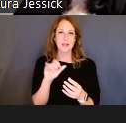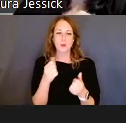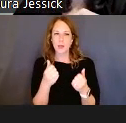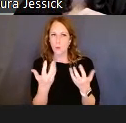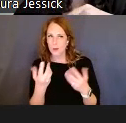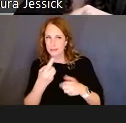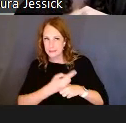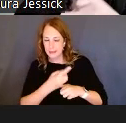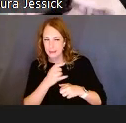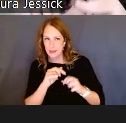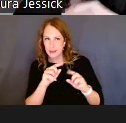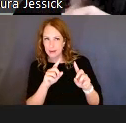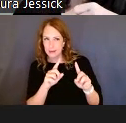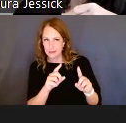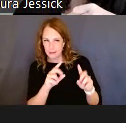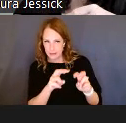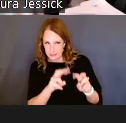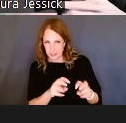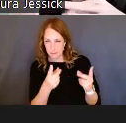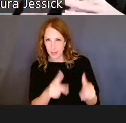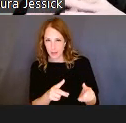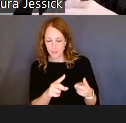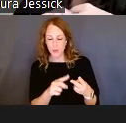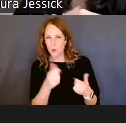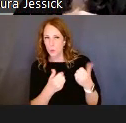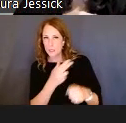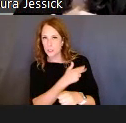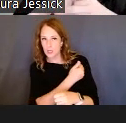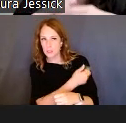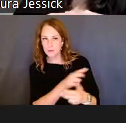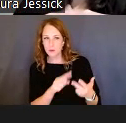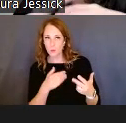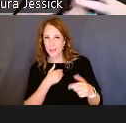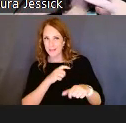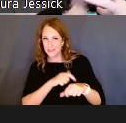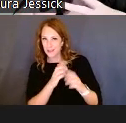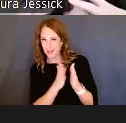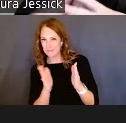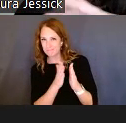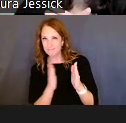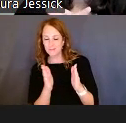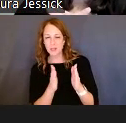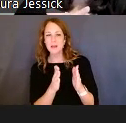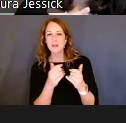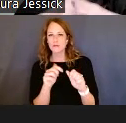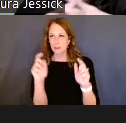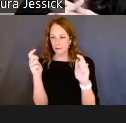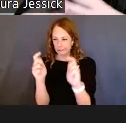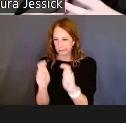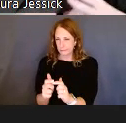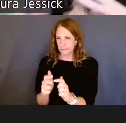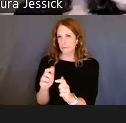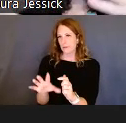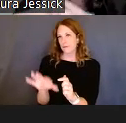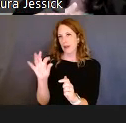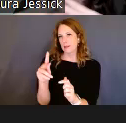the exam conducted, what hospital, do we have a time frame, etc., and then trying to narrow that down to